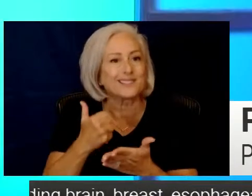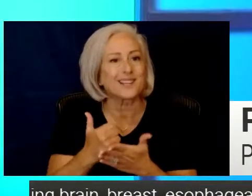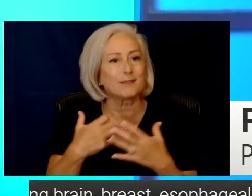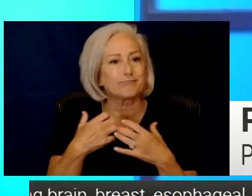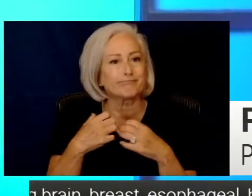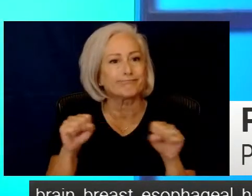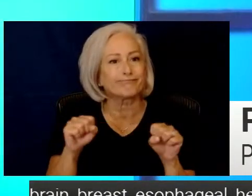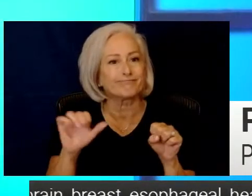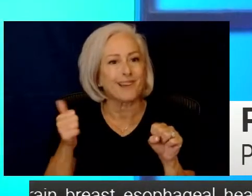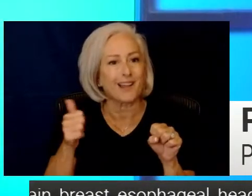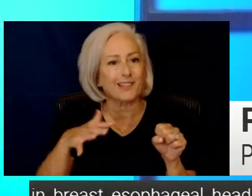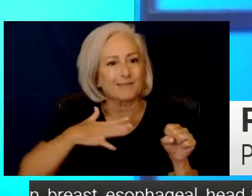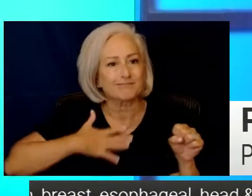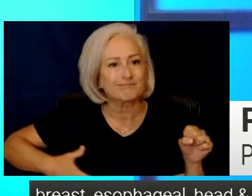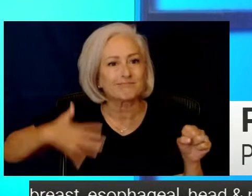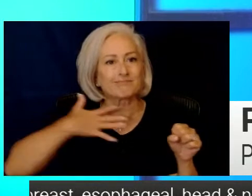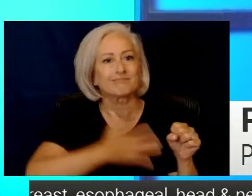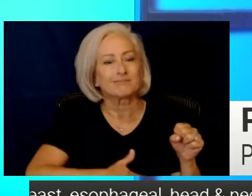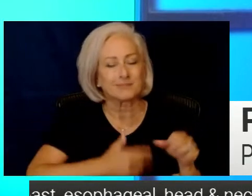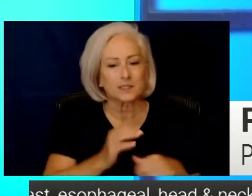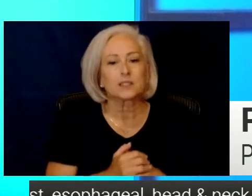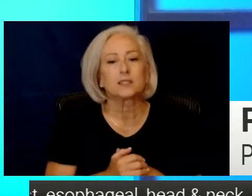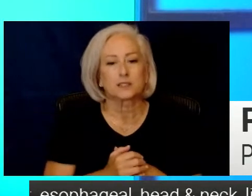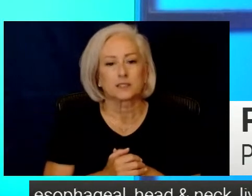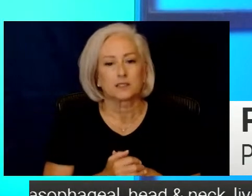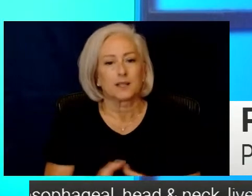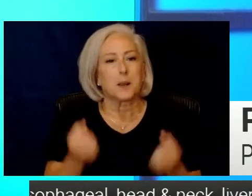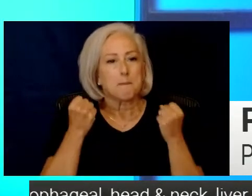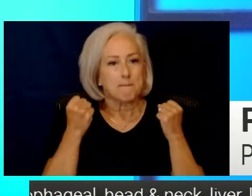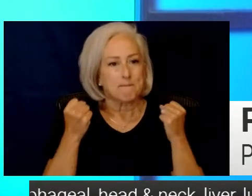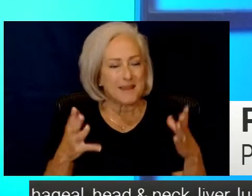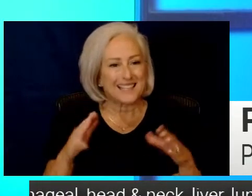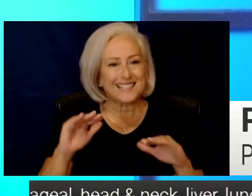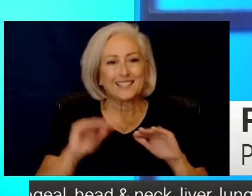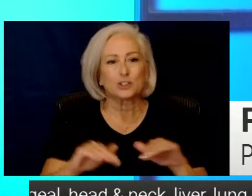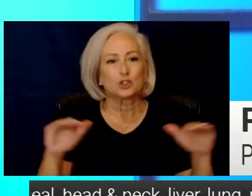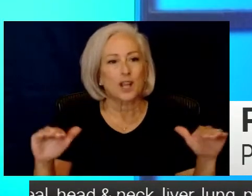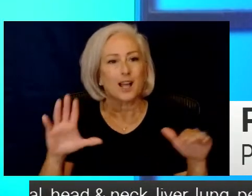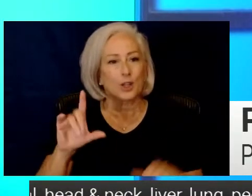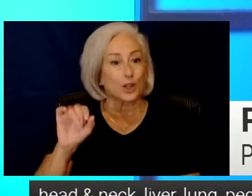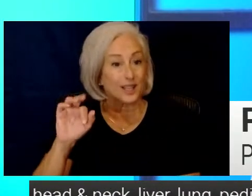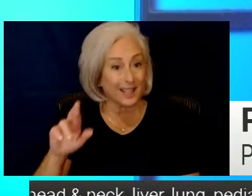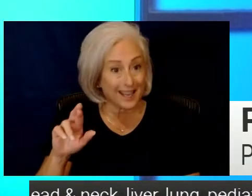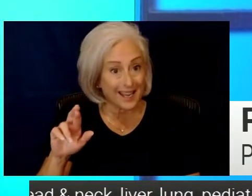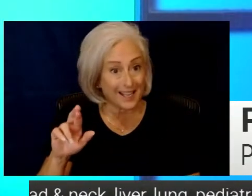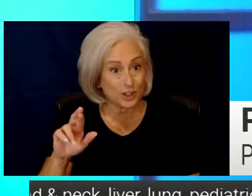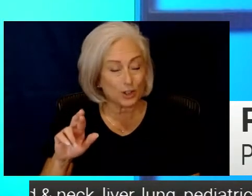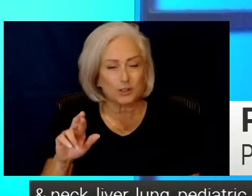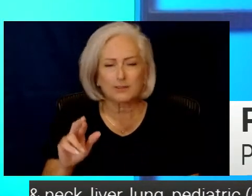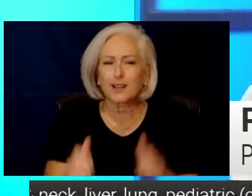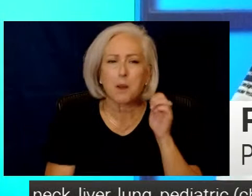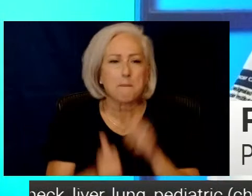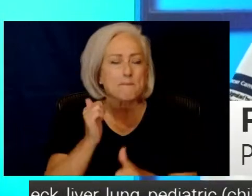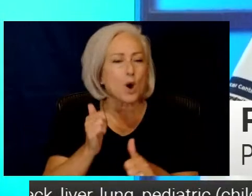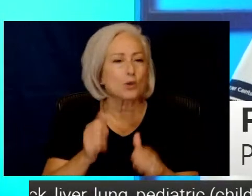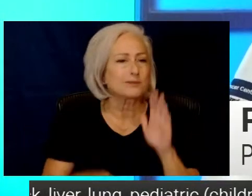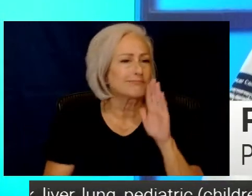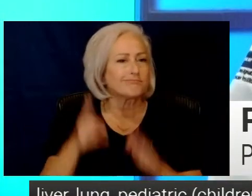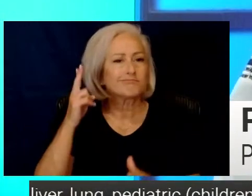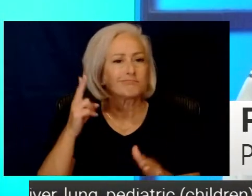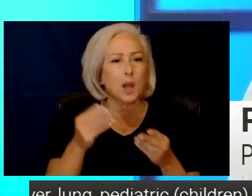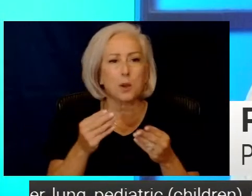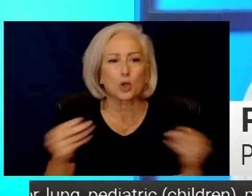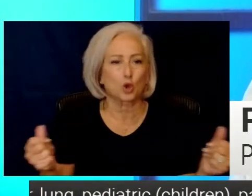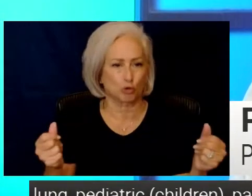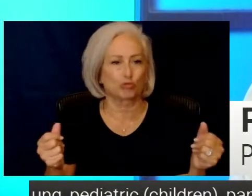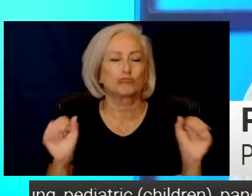Many of the pediatric cancers are actually highly curable. We can cure pediatric cancers often with a very high percentage. But